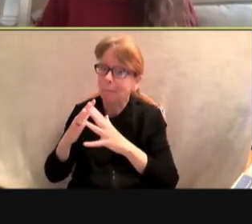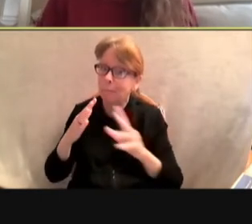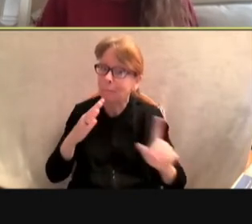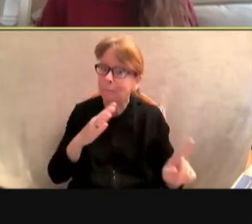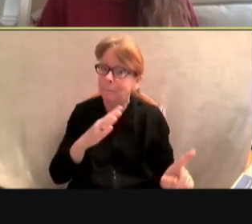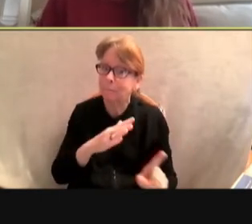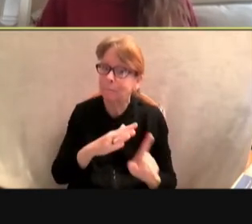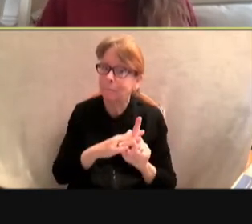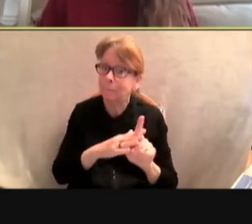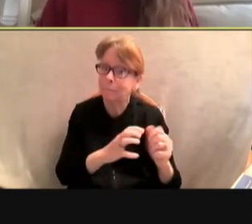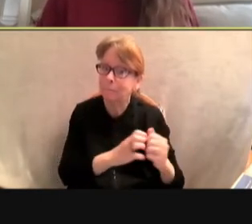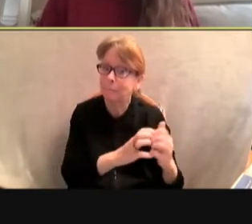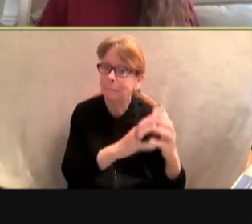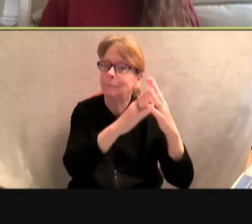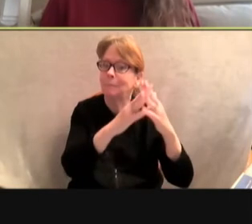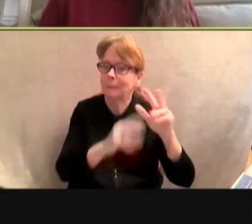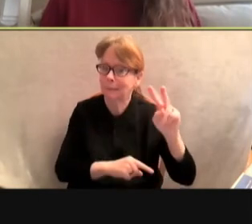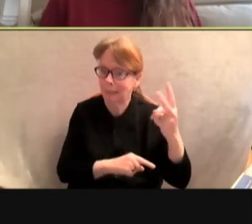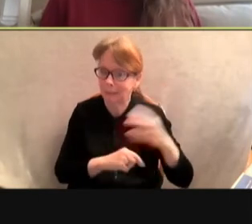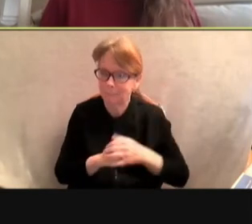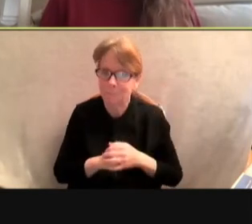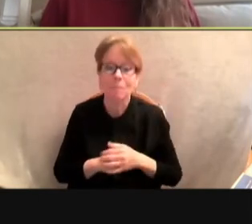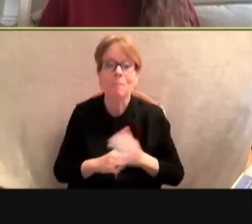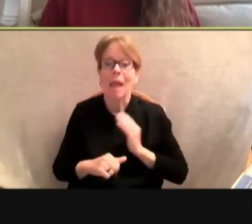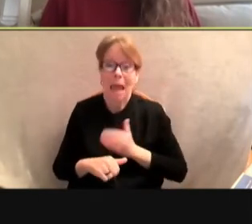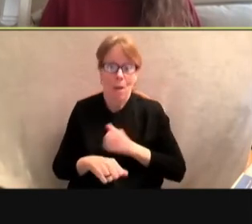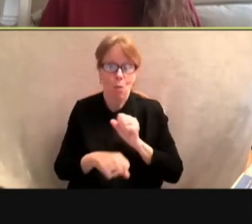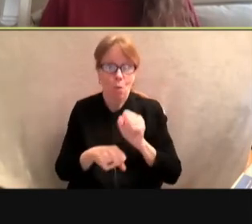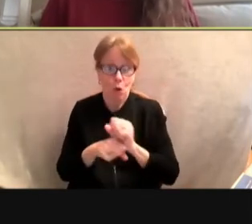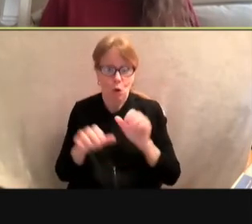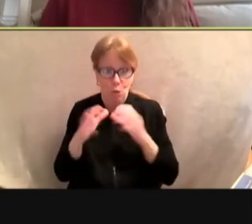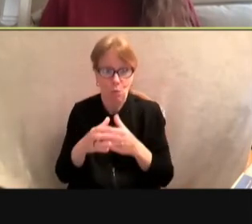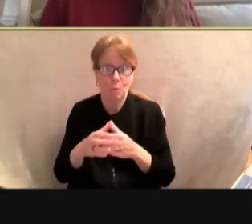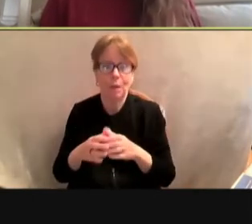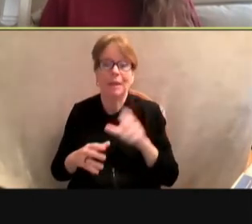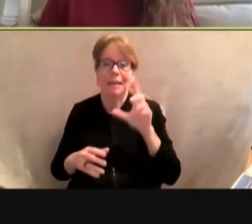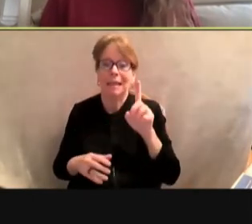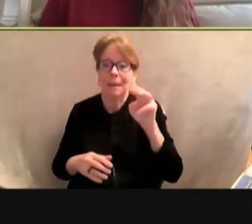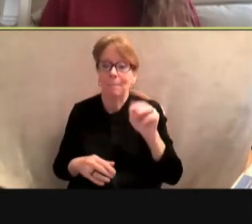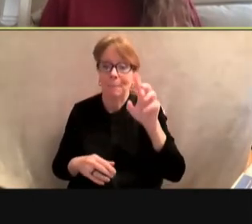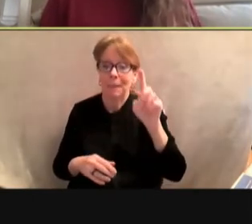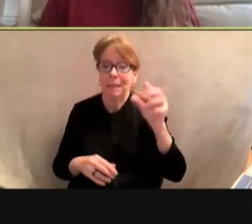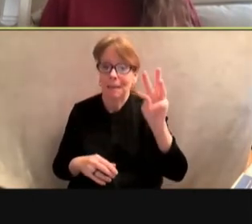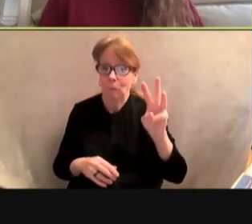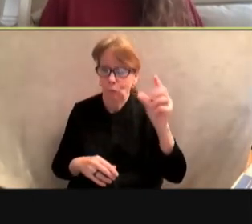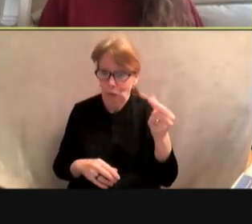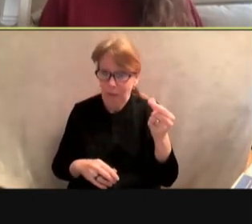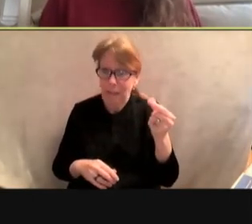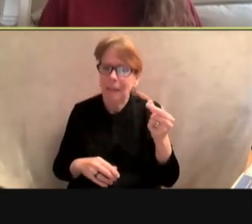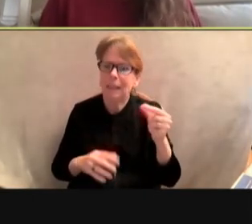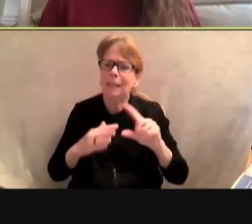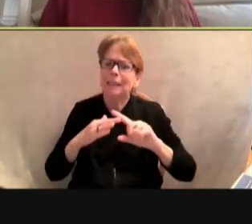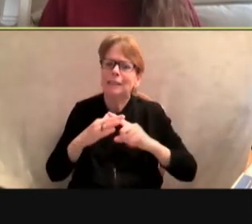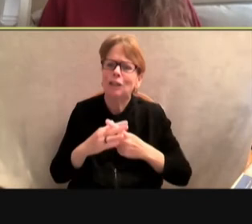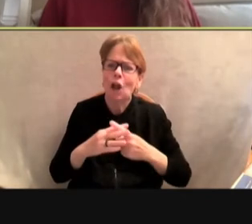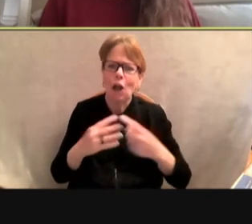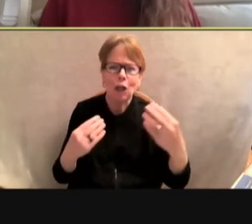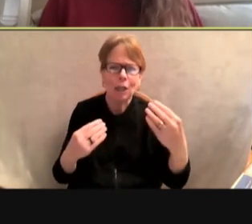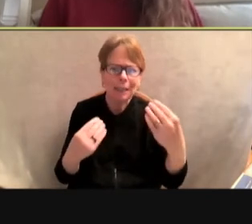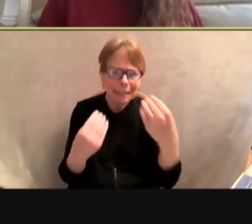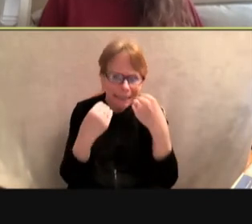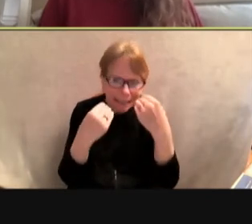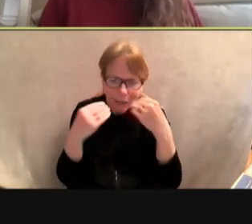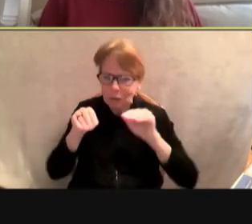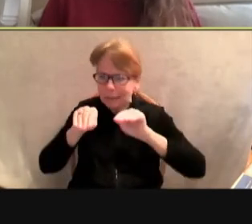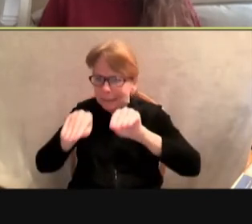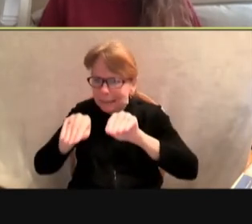our advocacy efforts, the students in DMDWG started teaching each other and our peers through